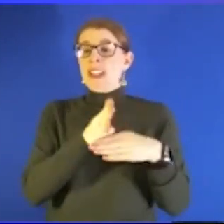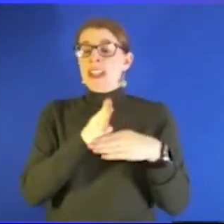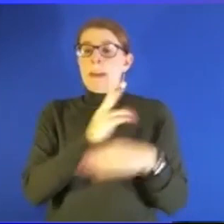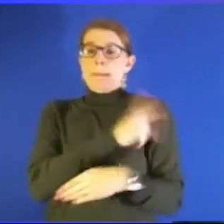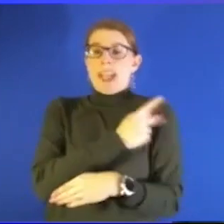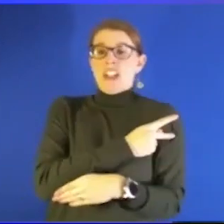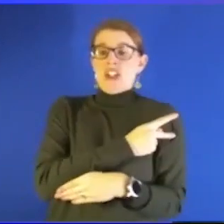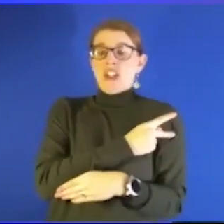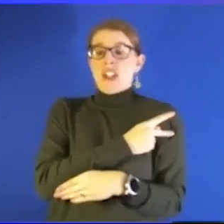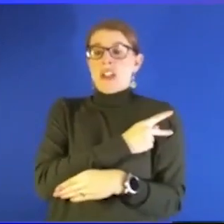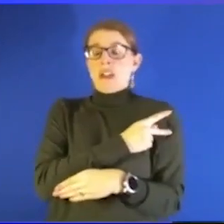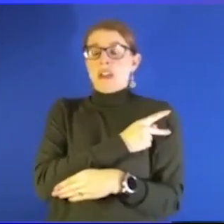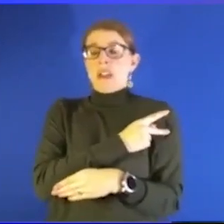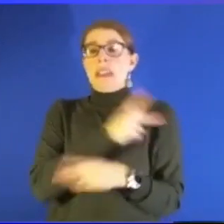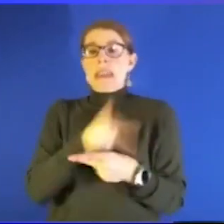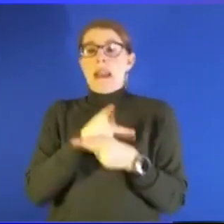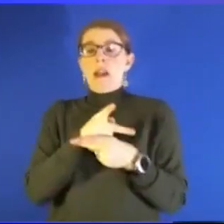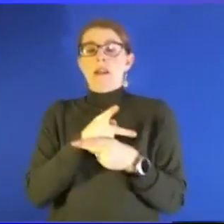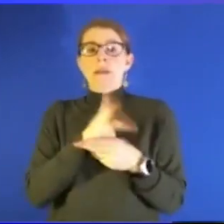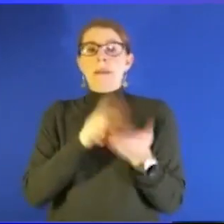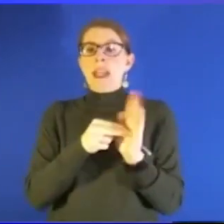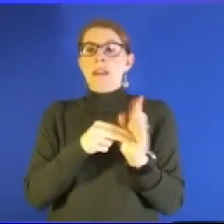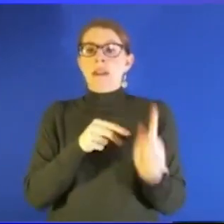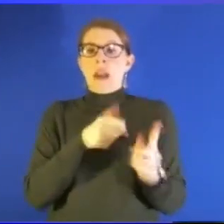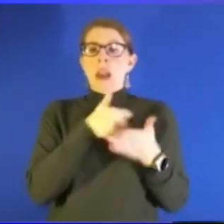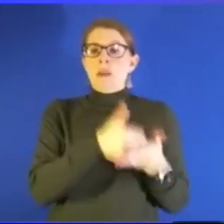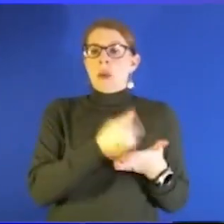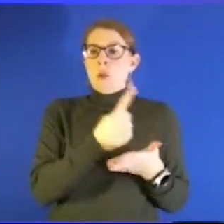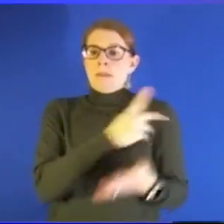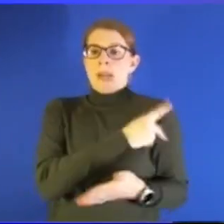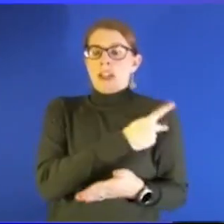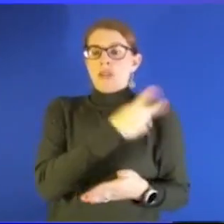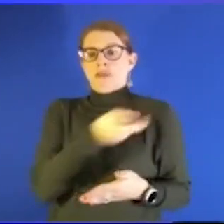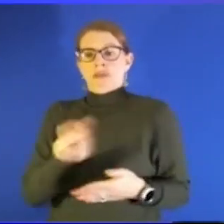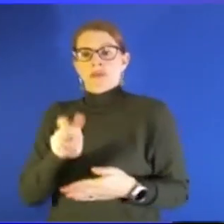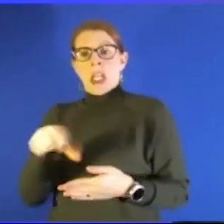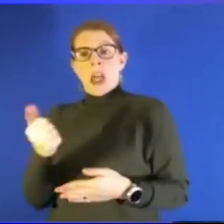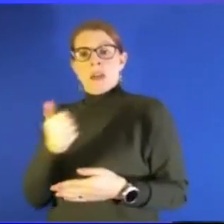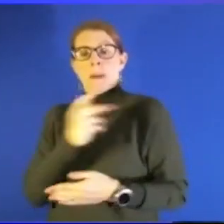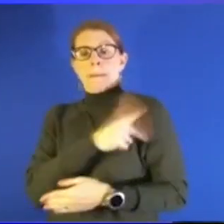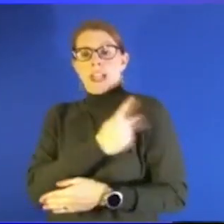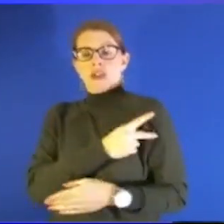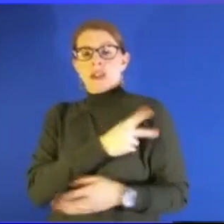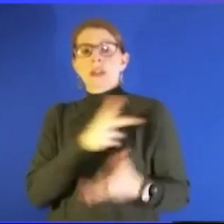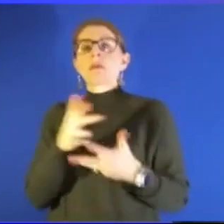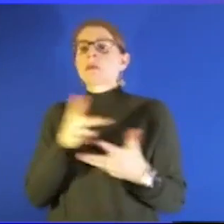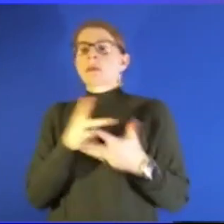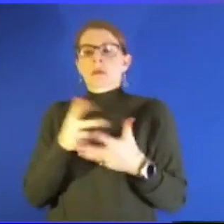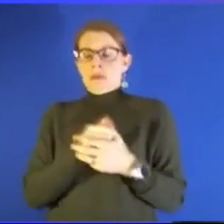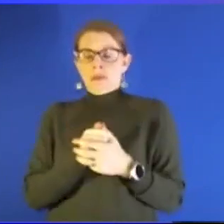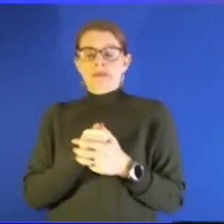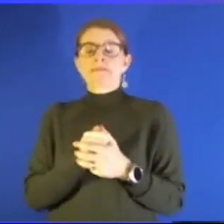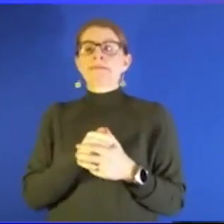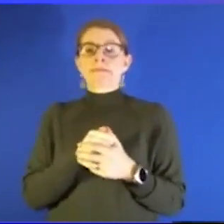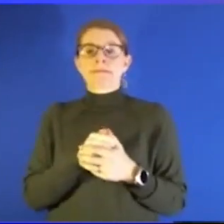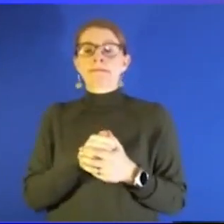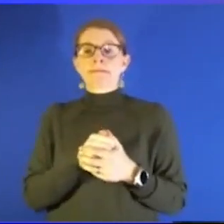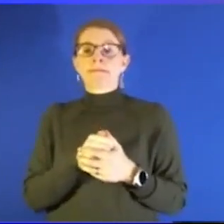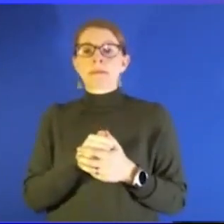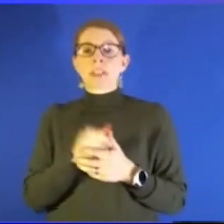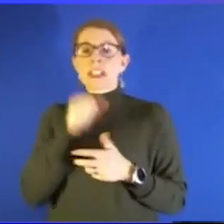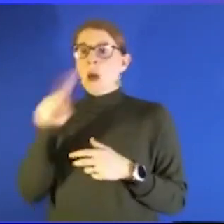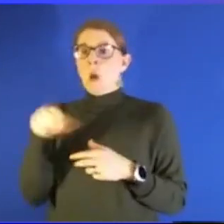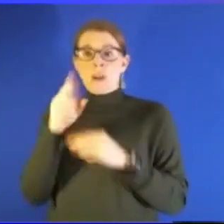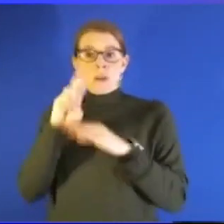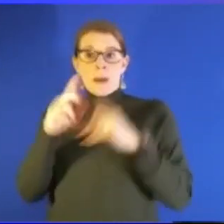to the next on the inpatient side or in our clinics is happening very consistently. We know that. And it's not just masking, but it's